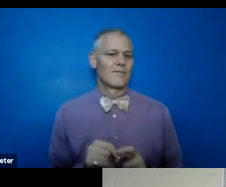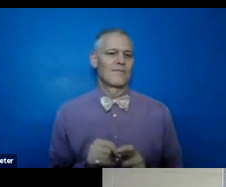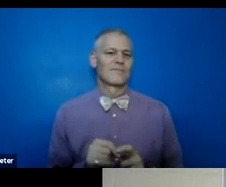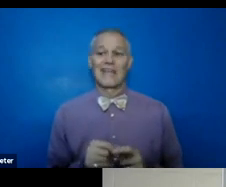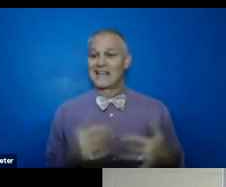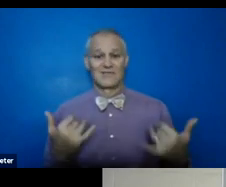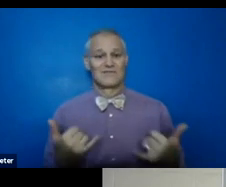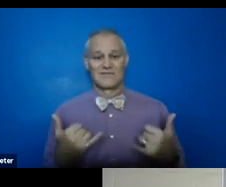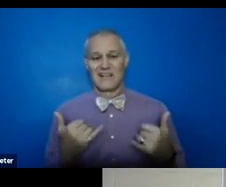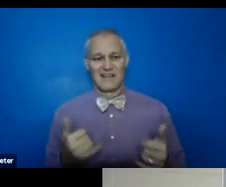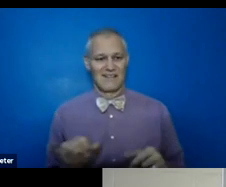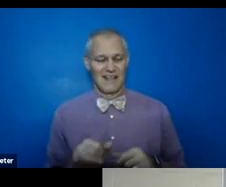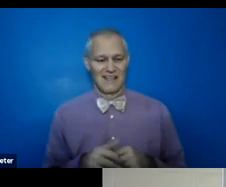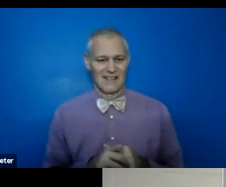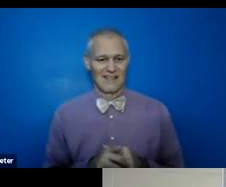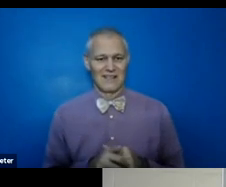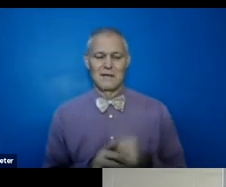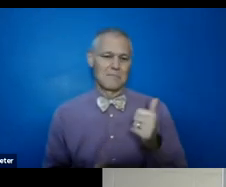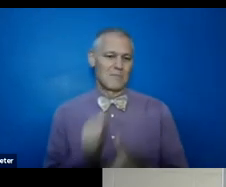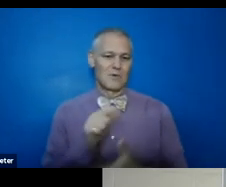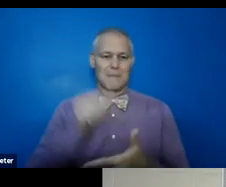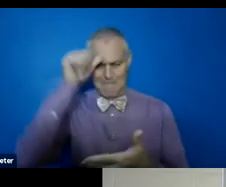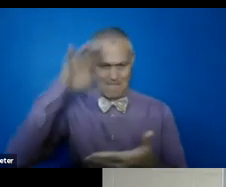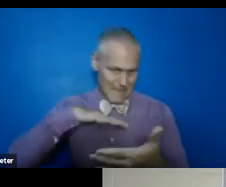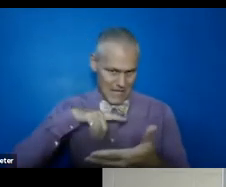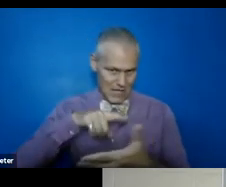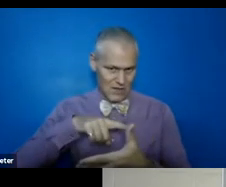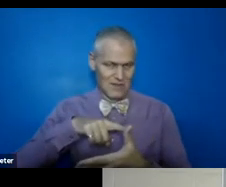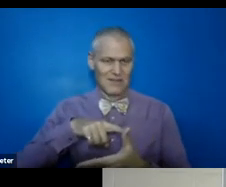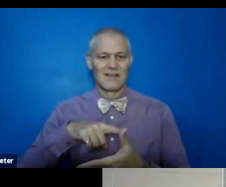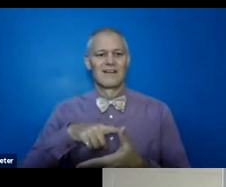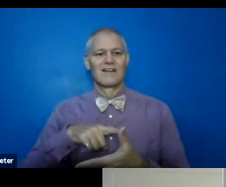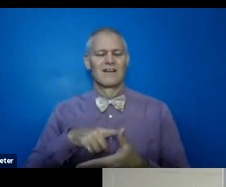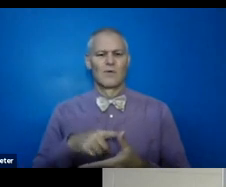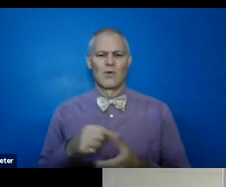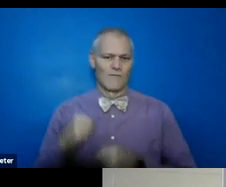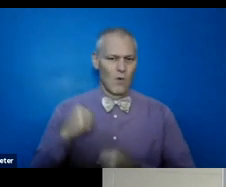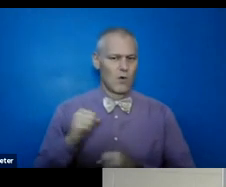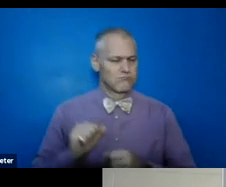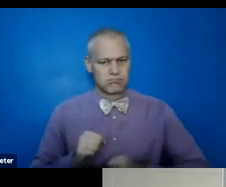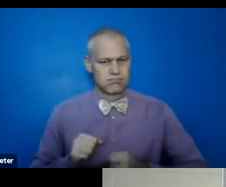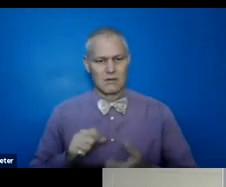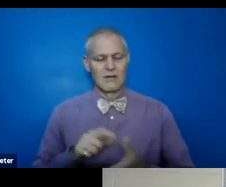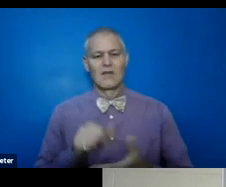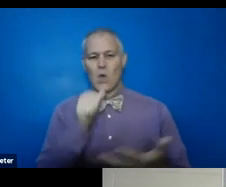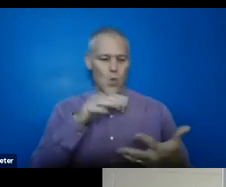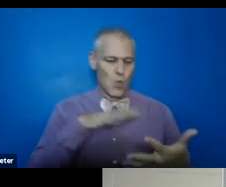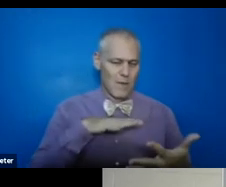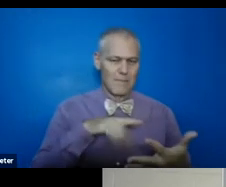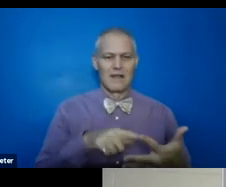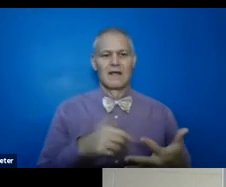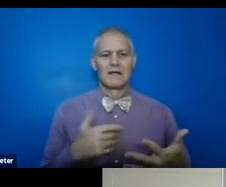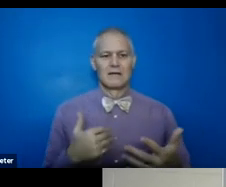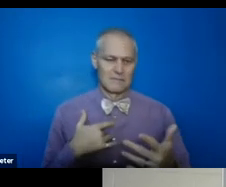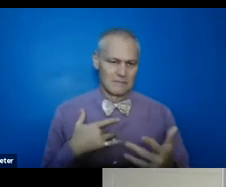today, like it was predominantly male characters who were ever using like force. It was predominantly female characters who would show like care